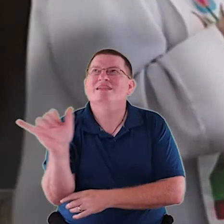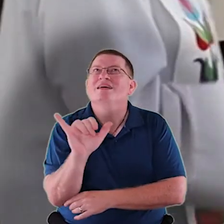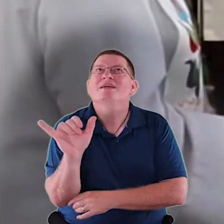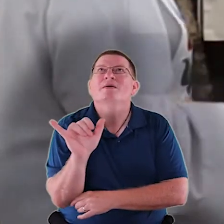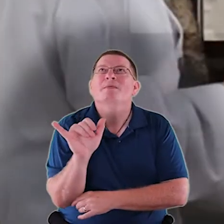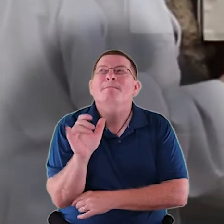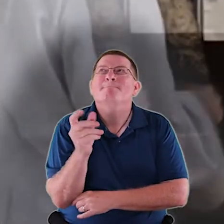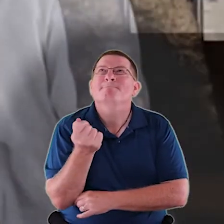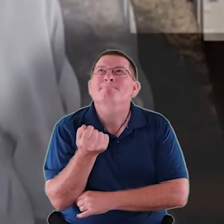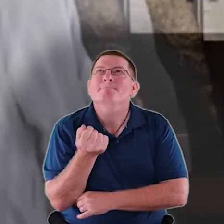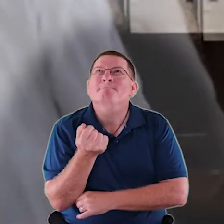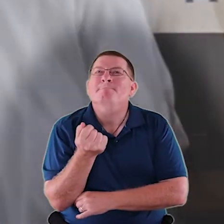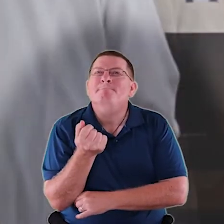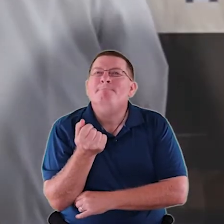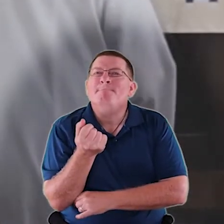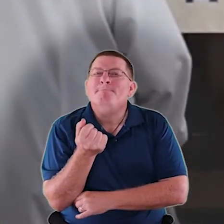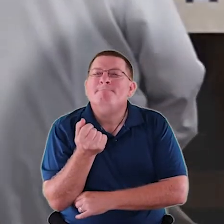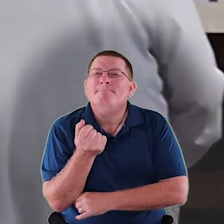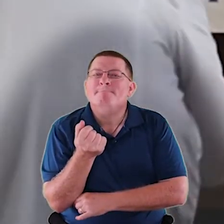is as if